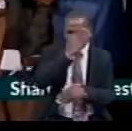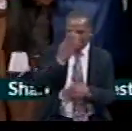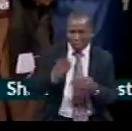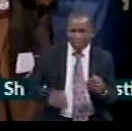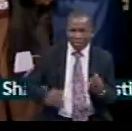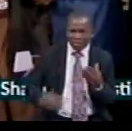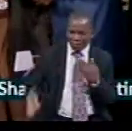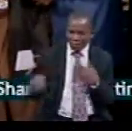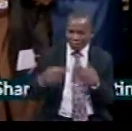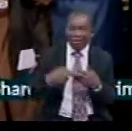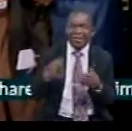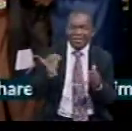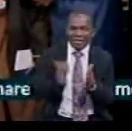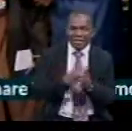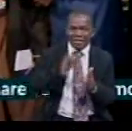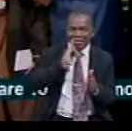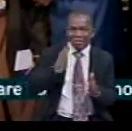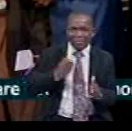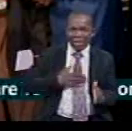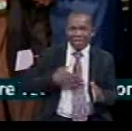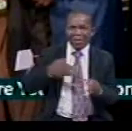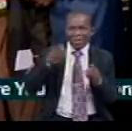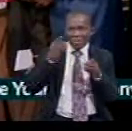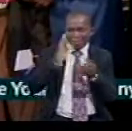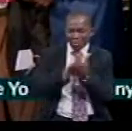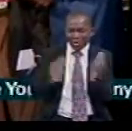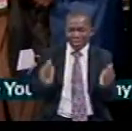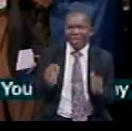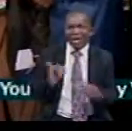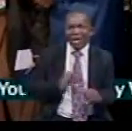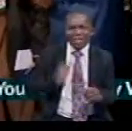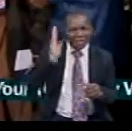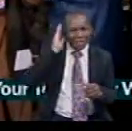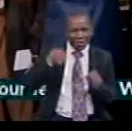belief. Yes. I trust the living God. Amen.